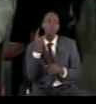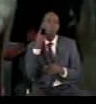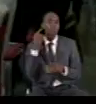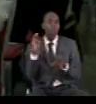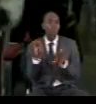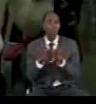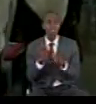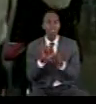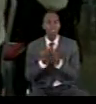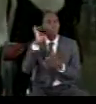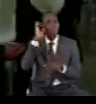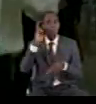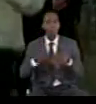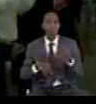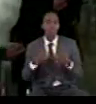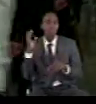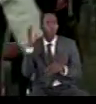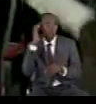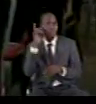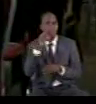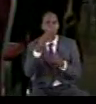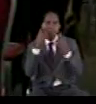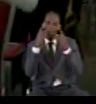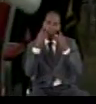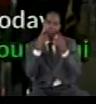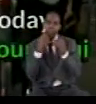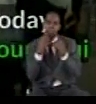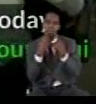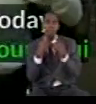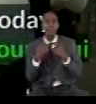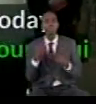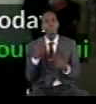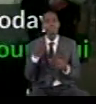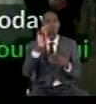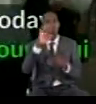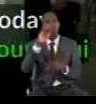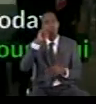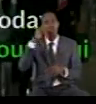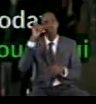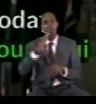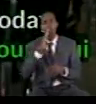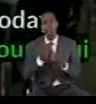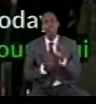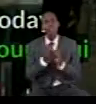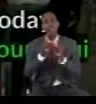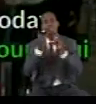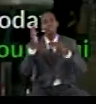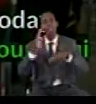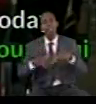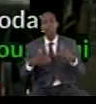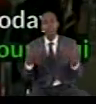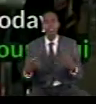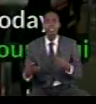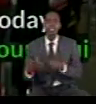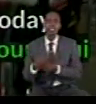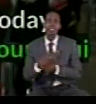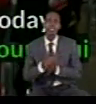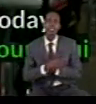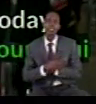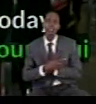he cannot hear you cry. Your tomorrow must be greater than today.